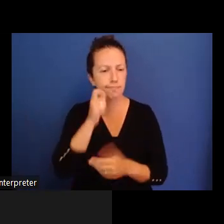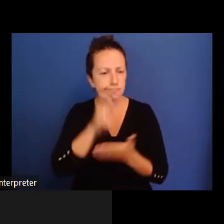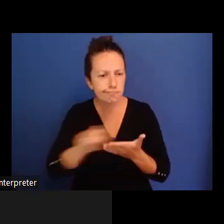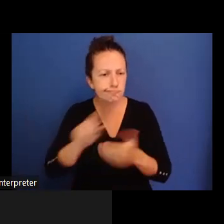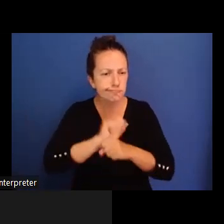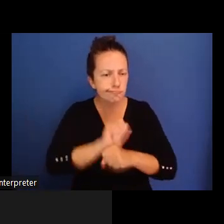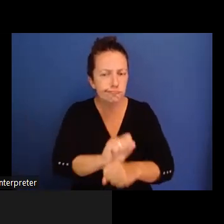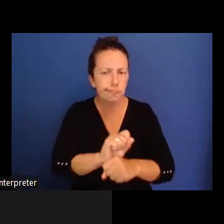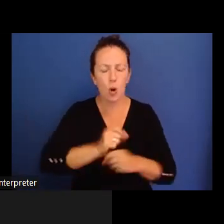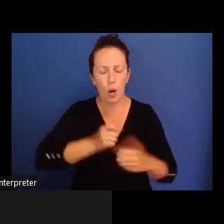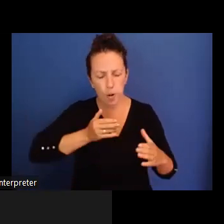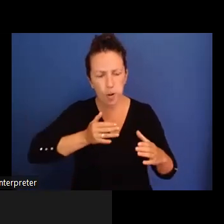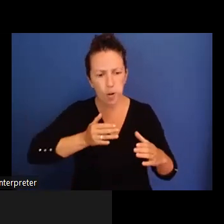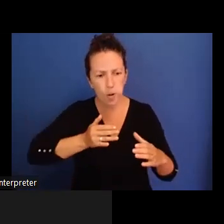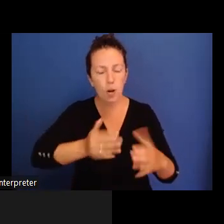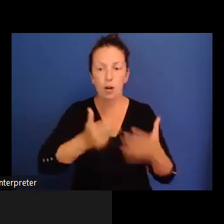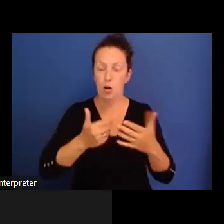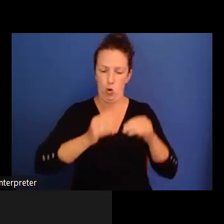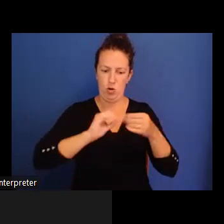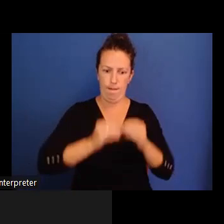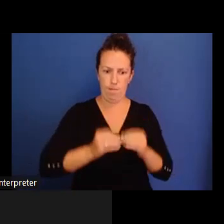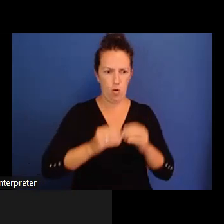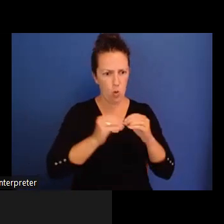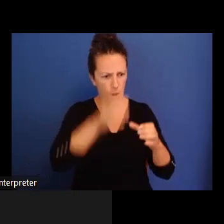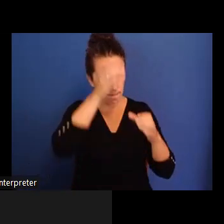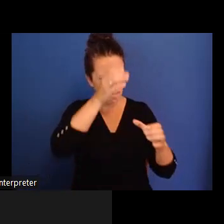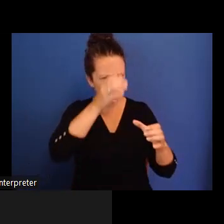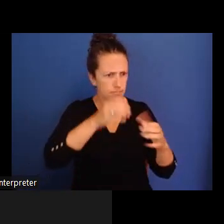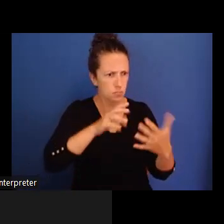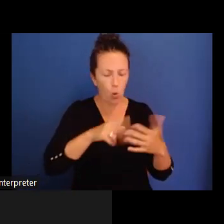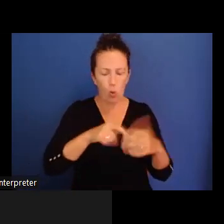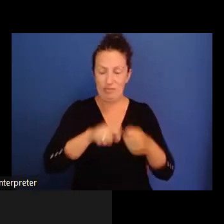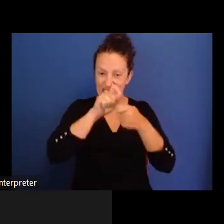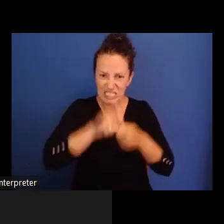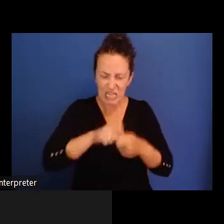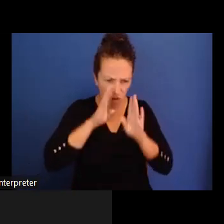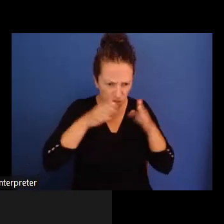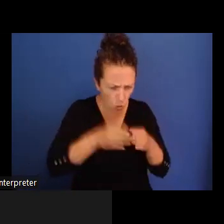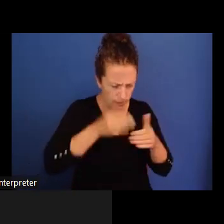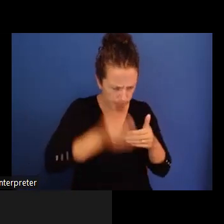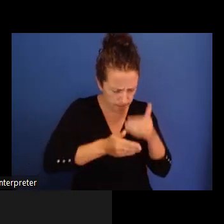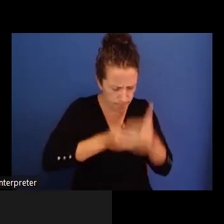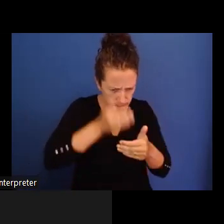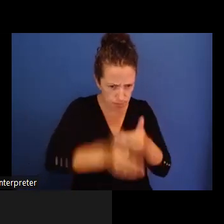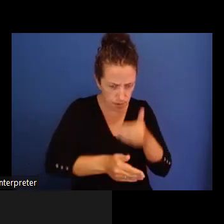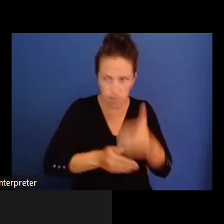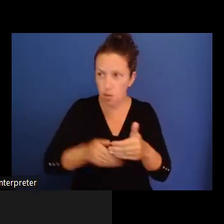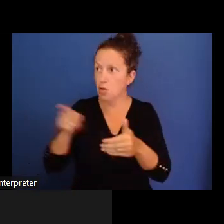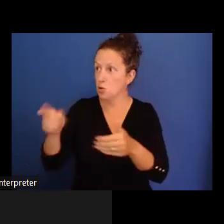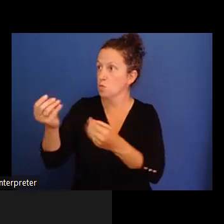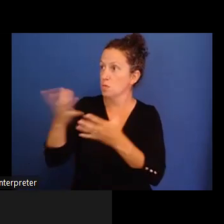abilities, carrying things out in detail or following through on others' instructions.